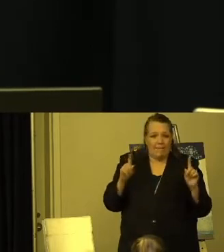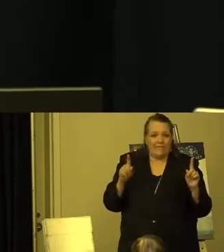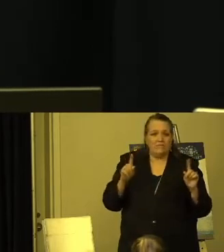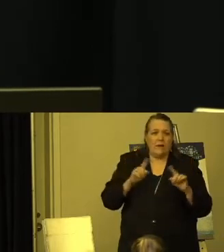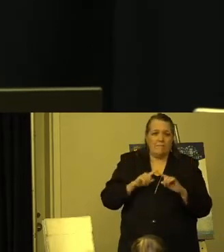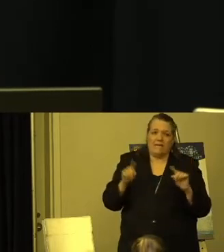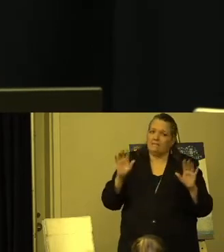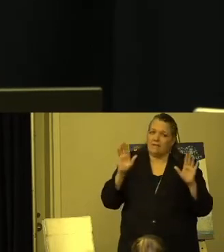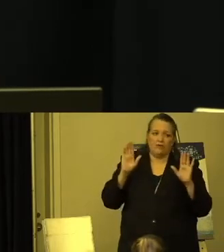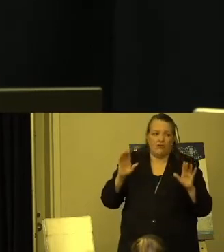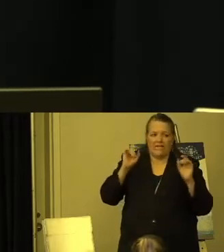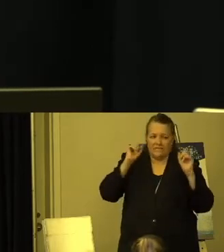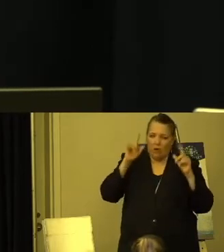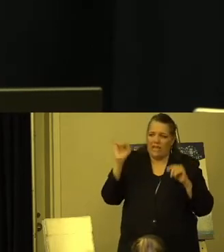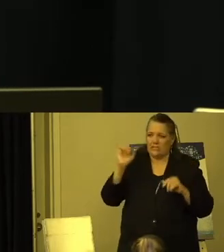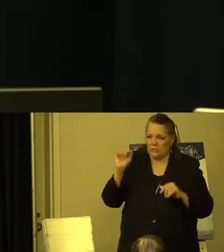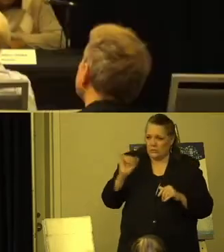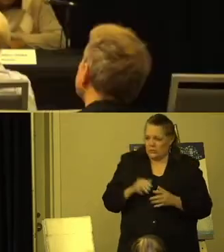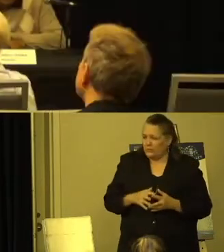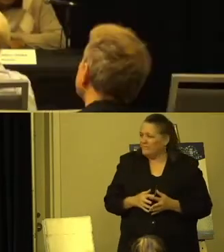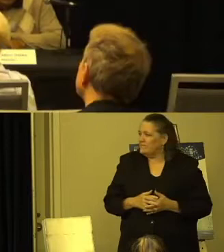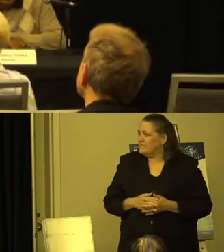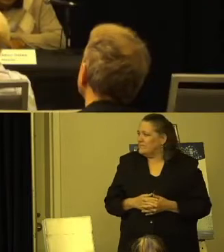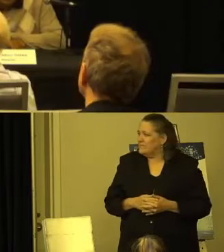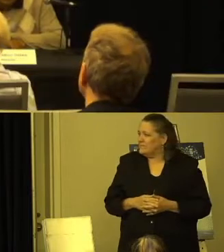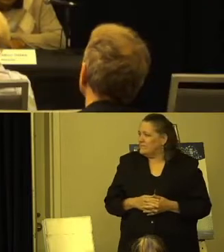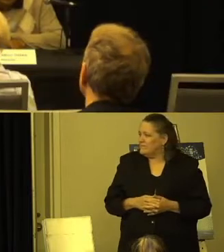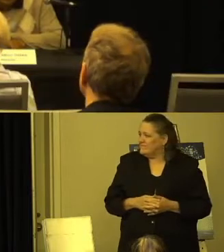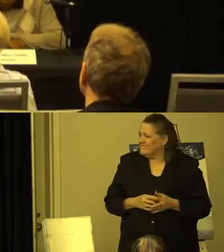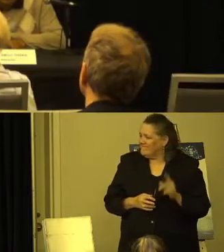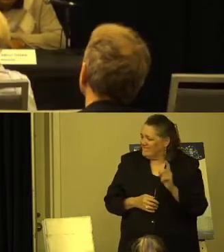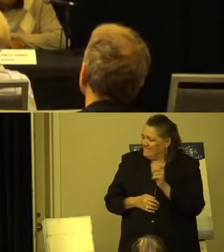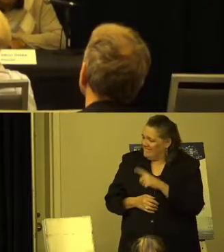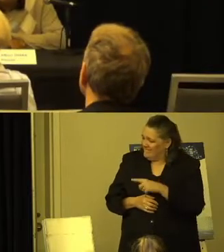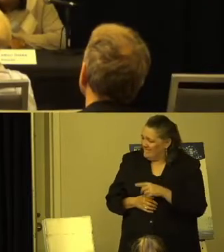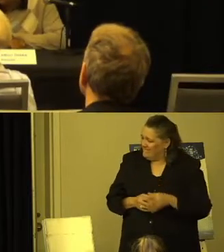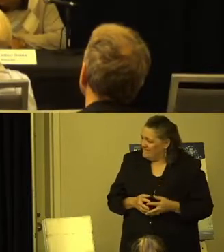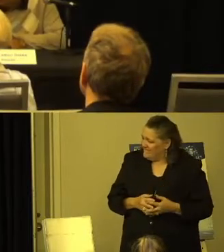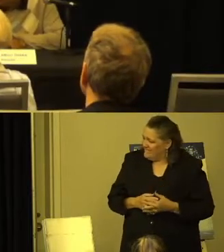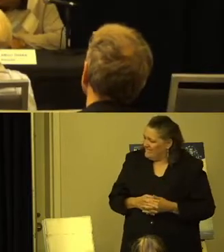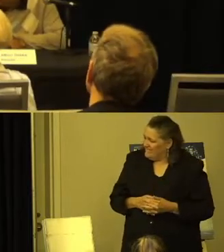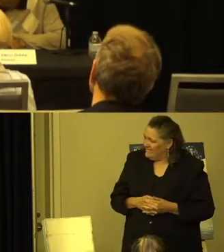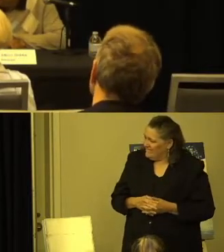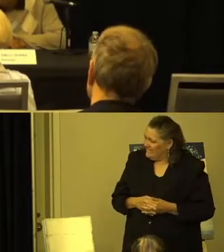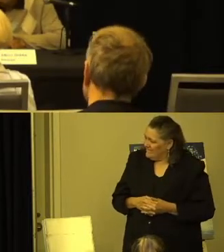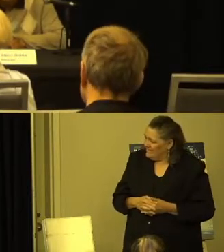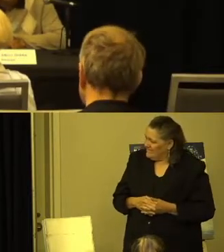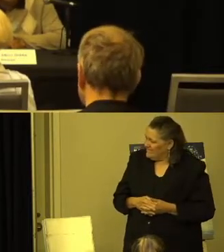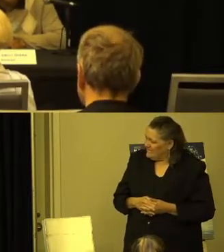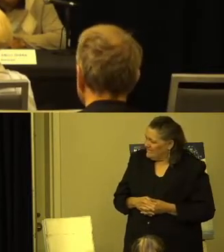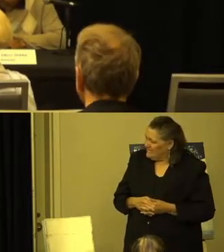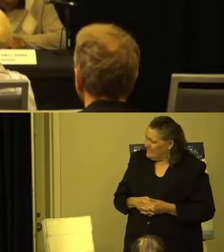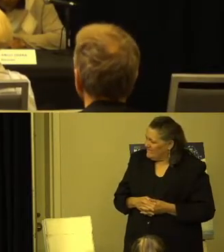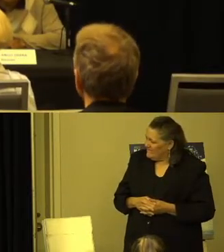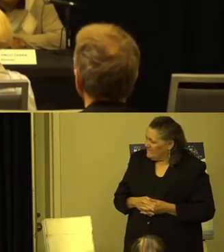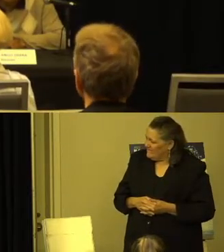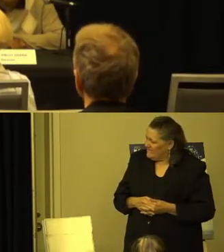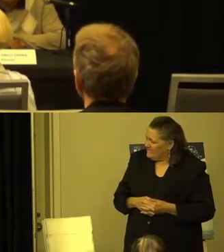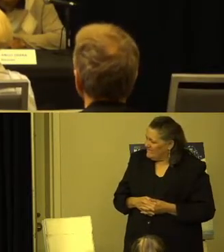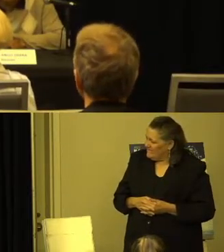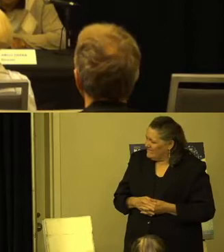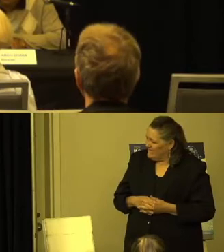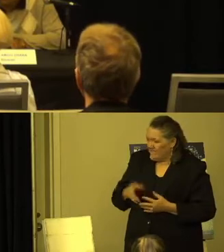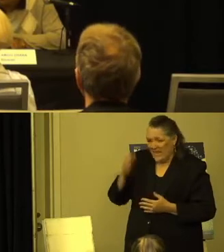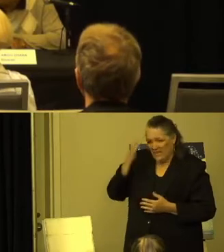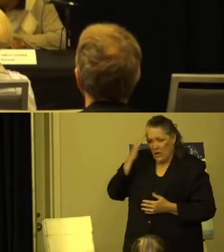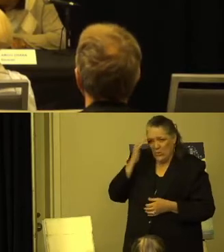been a wonderful surprise. So I'm going to ask the question to Michael more broadly, because I know that Michael